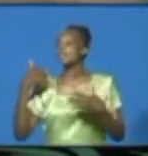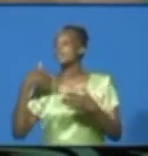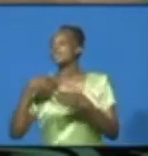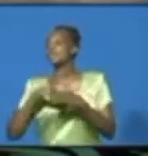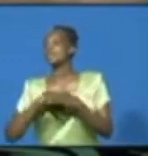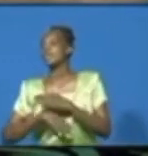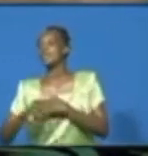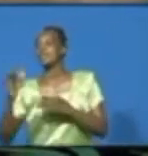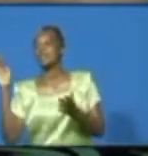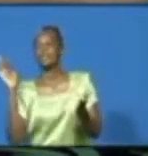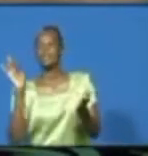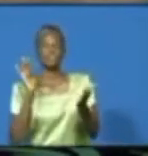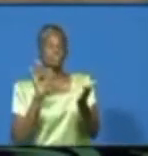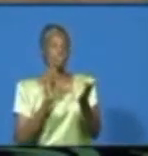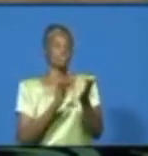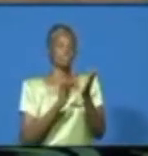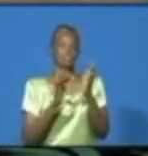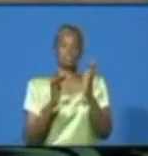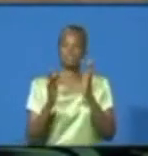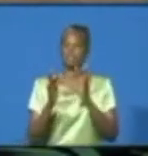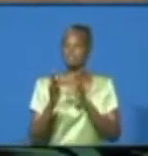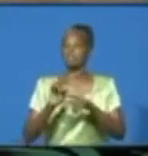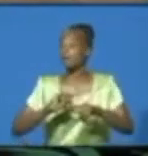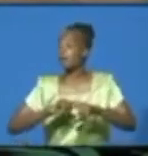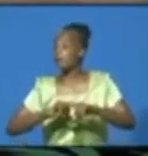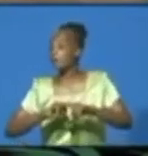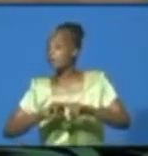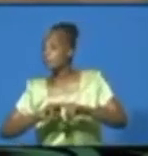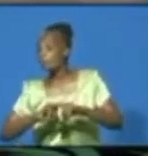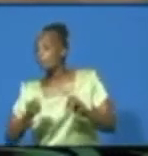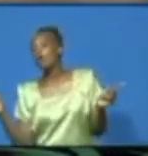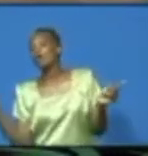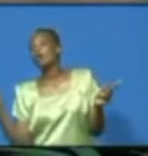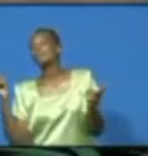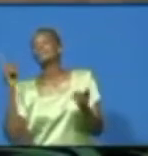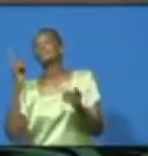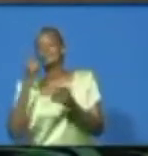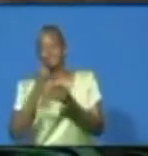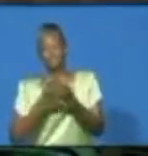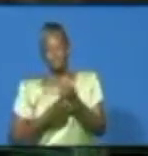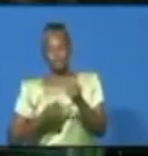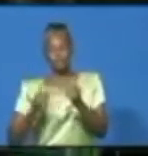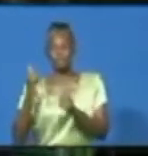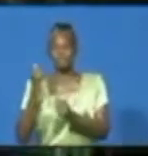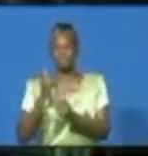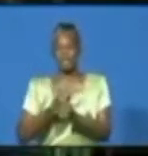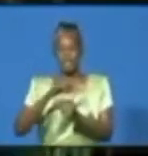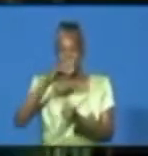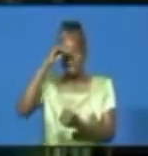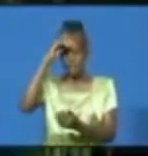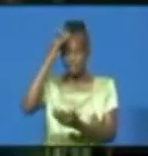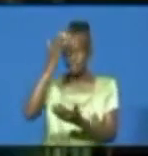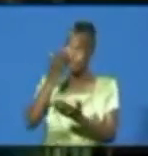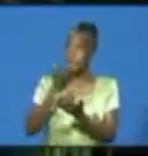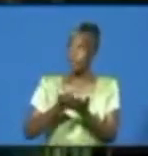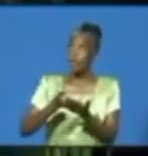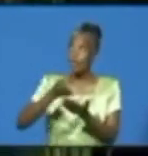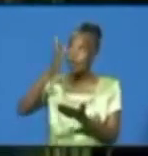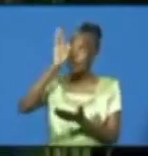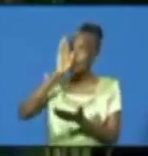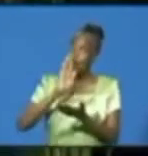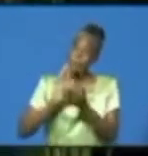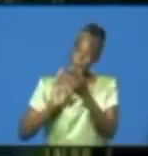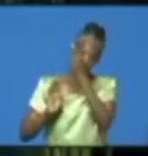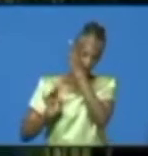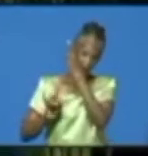Somebody needs to walk away from a corrupt fountain